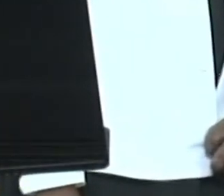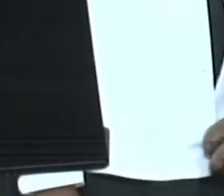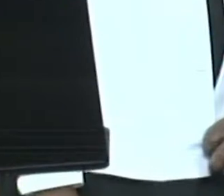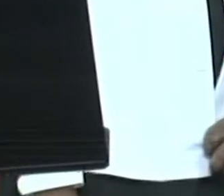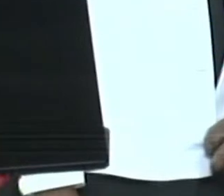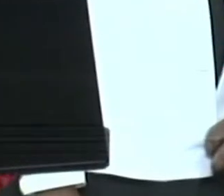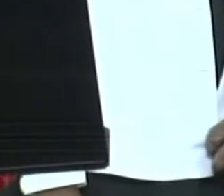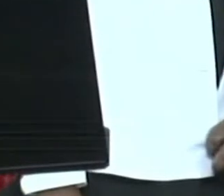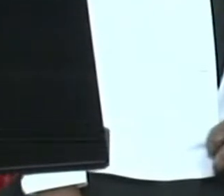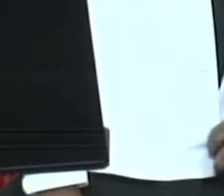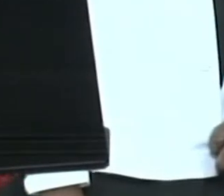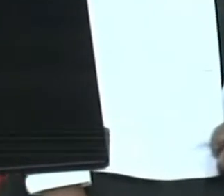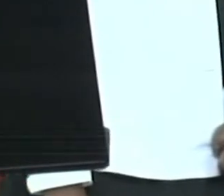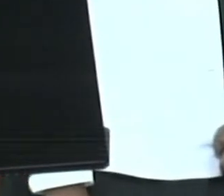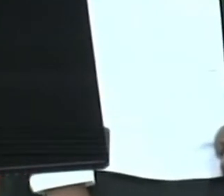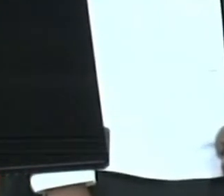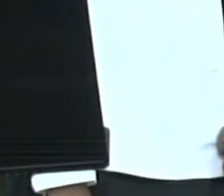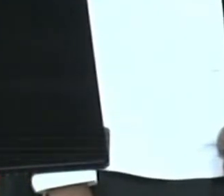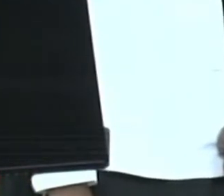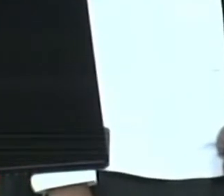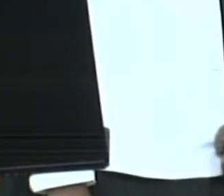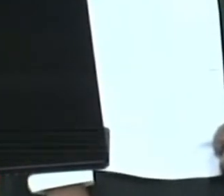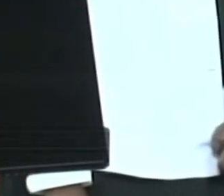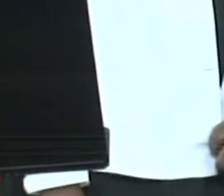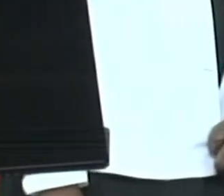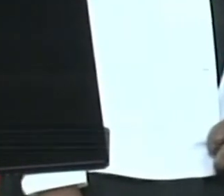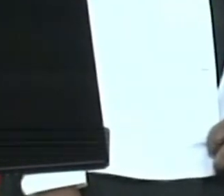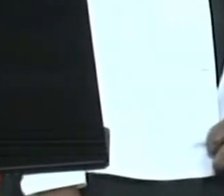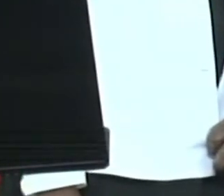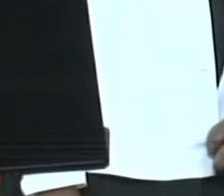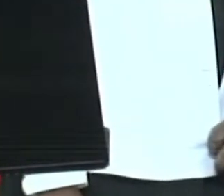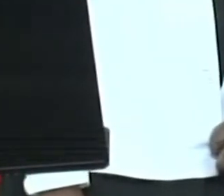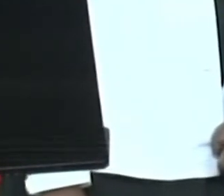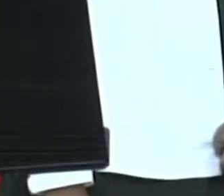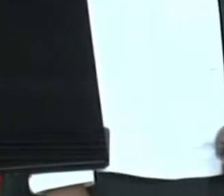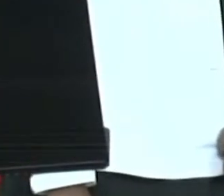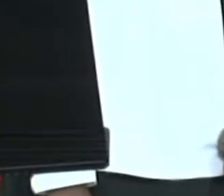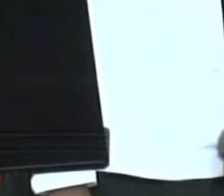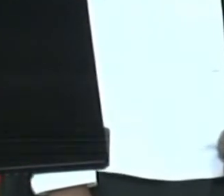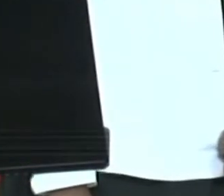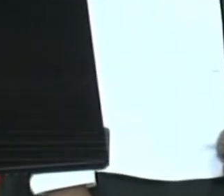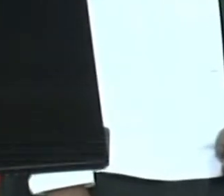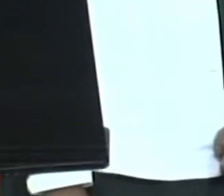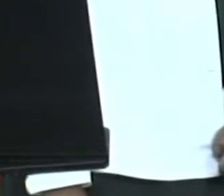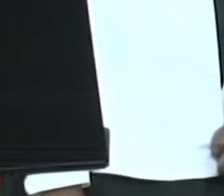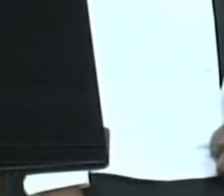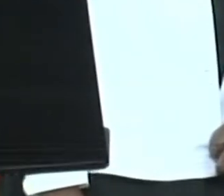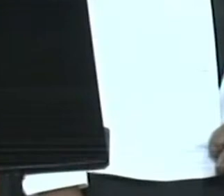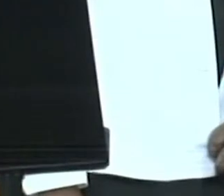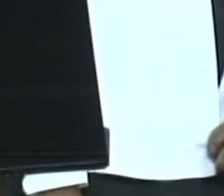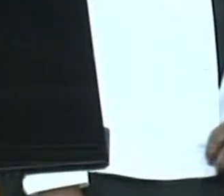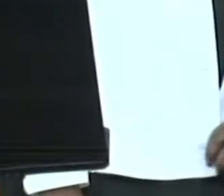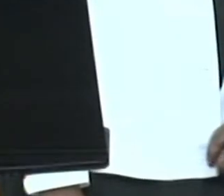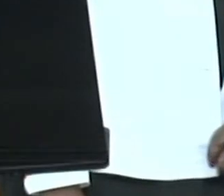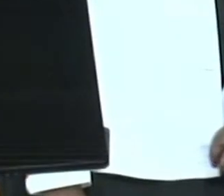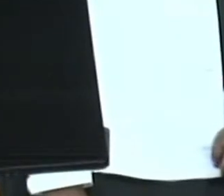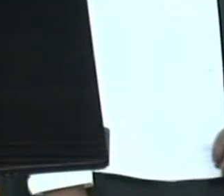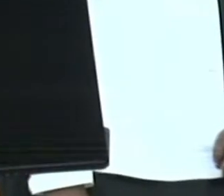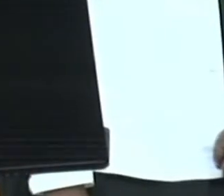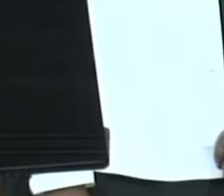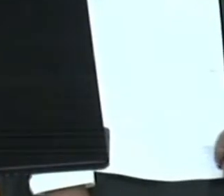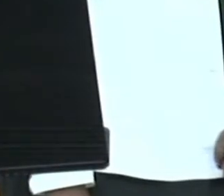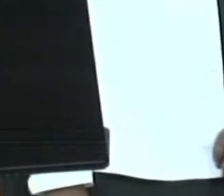service. It's good to see you all. It is good to see you looking well. And we just want to thank the Lord and praise